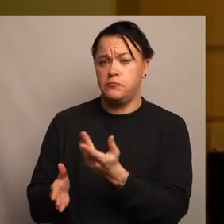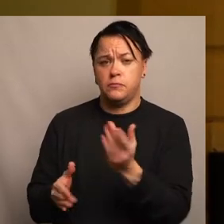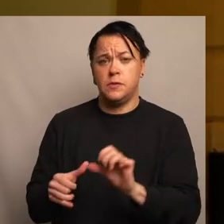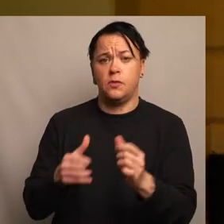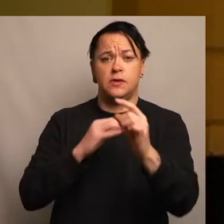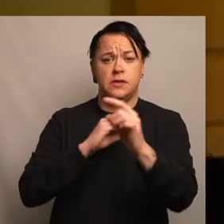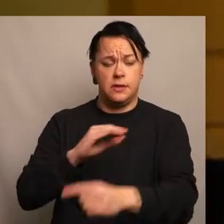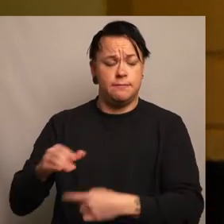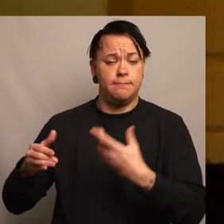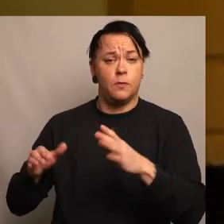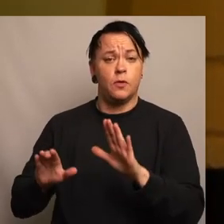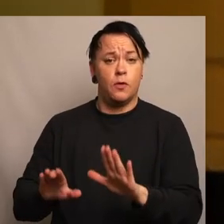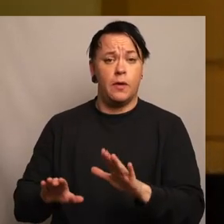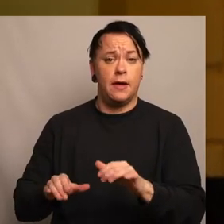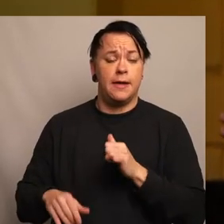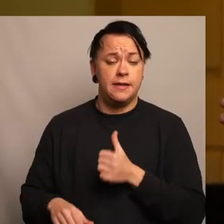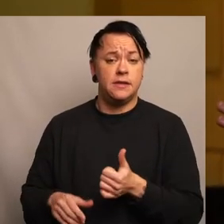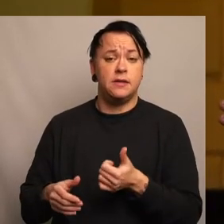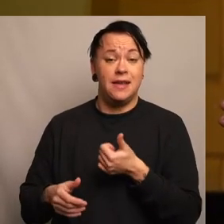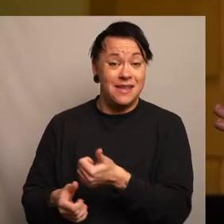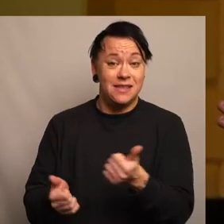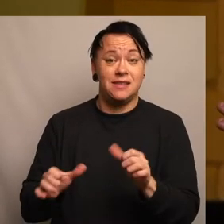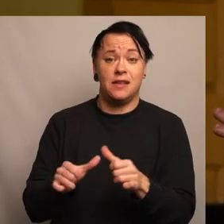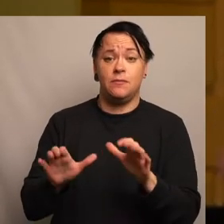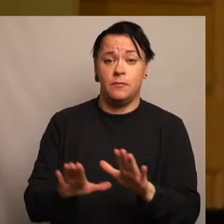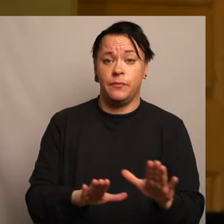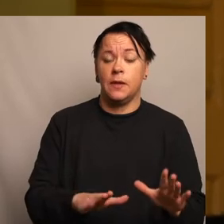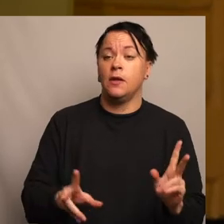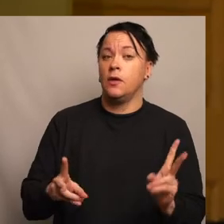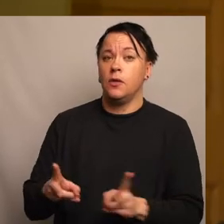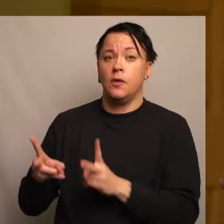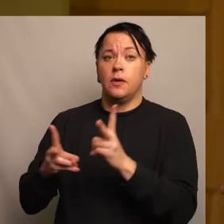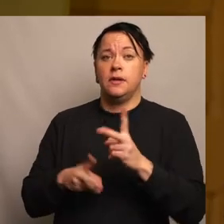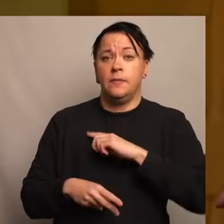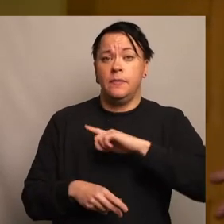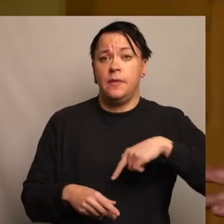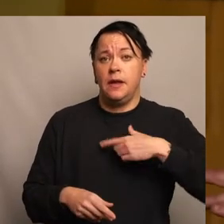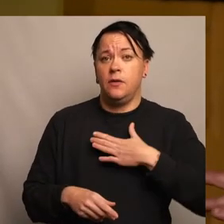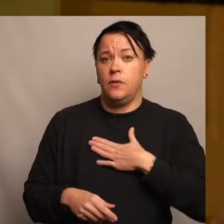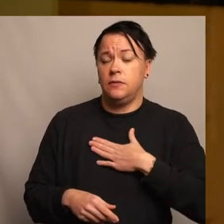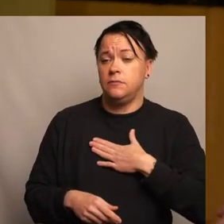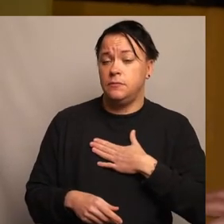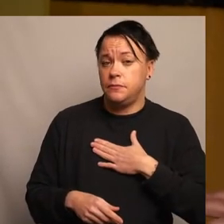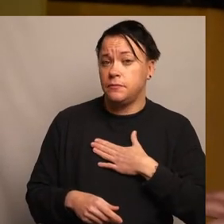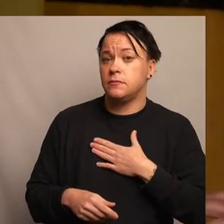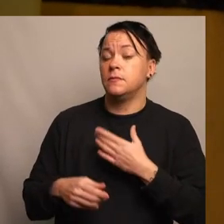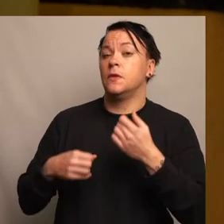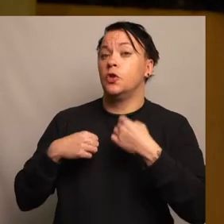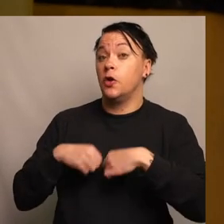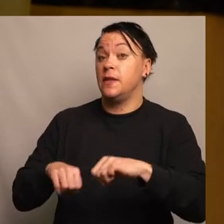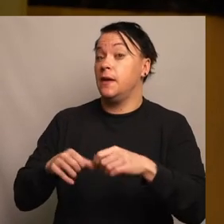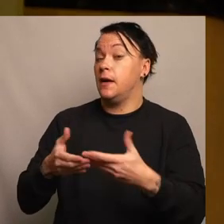the clients come there. Usually we organize, not usually, all our activity are kind of these closed groups, not open